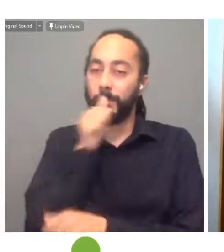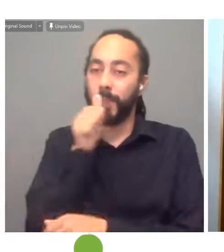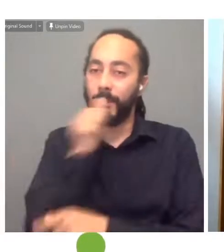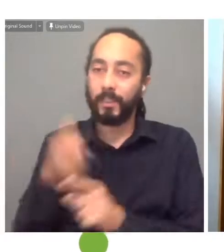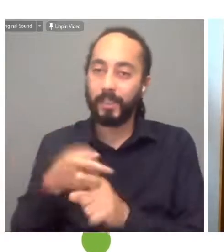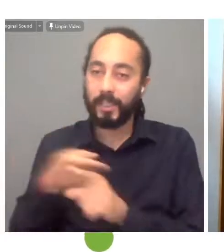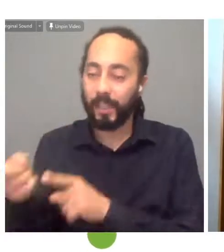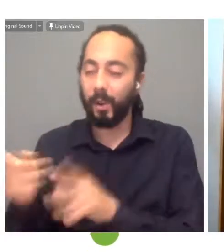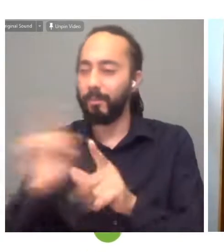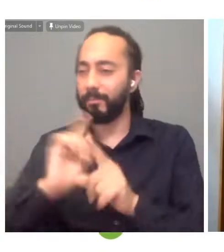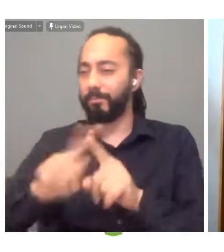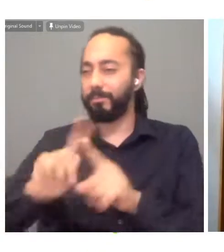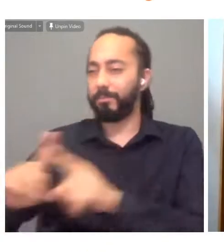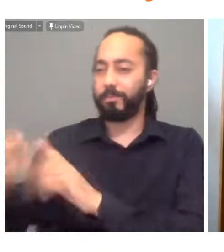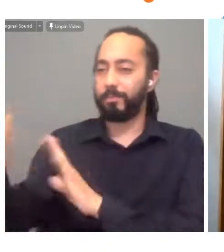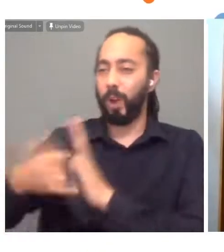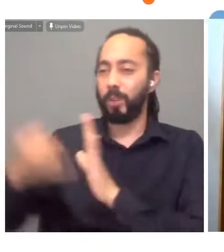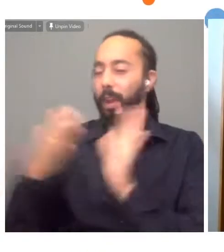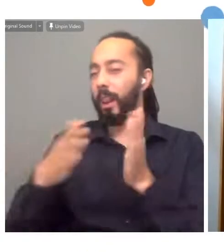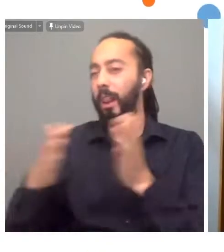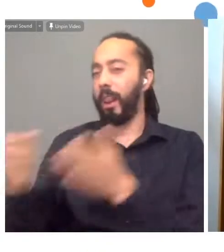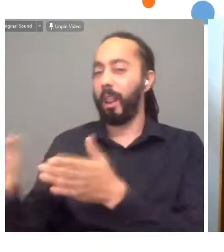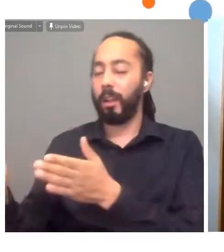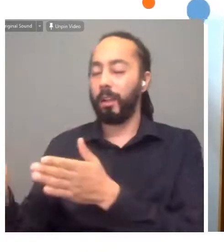whole range of different things. And now